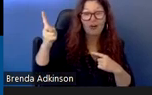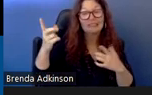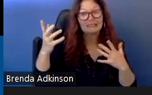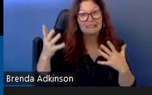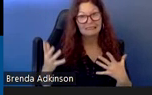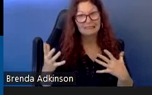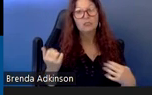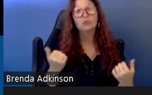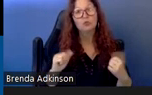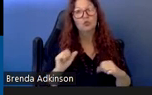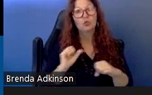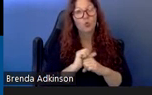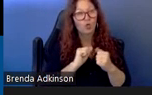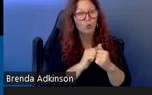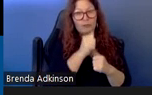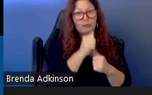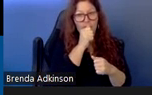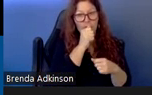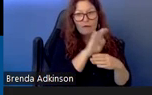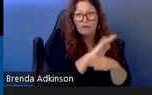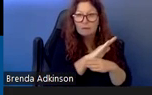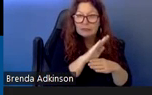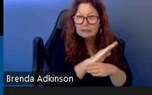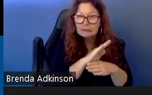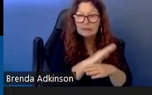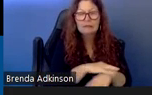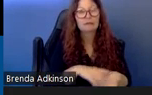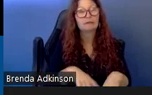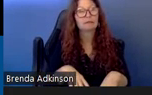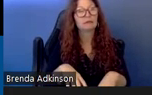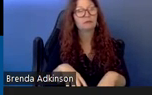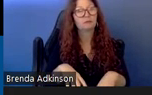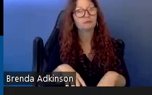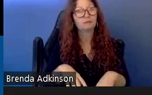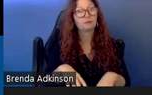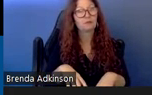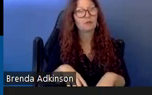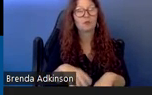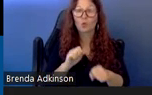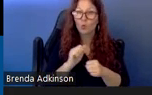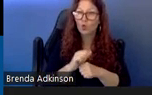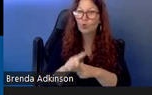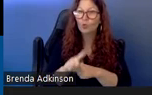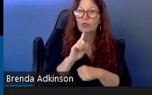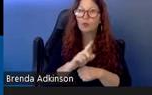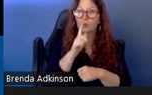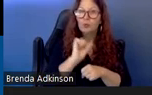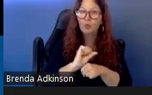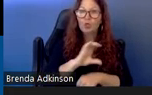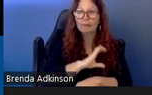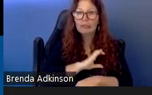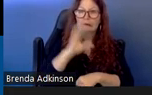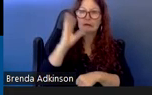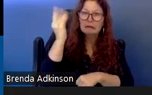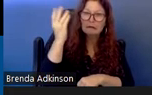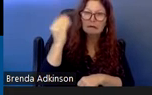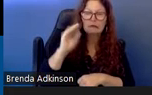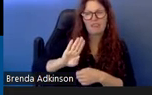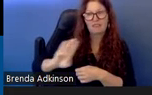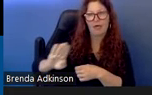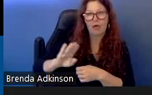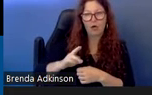private sector, we work with responder lodging, we work with like utility companies and things, because at